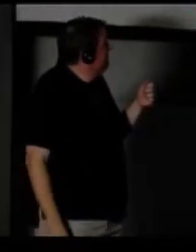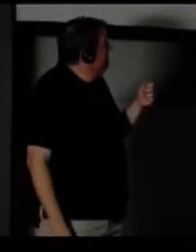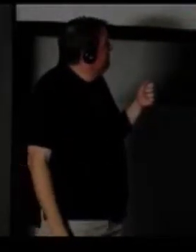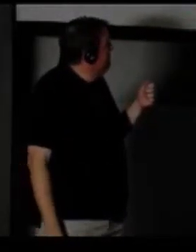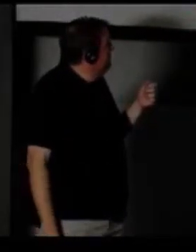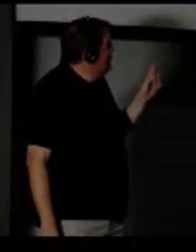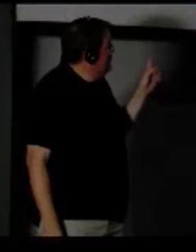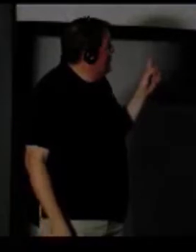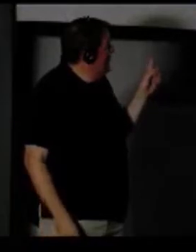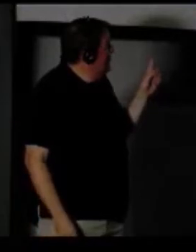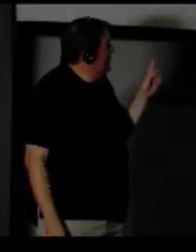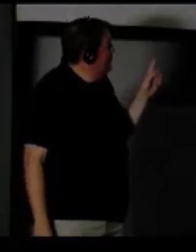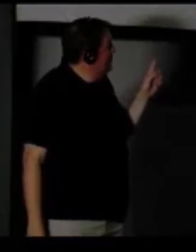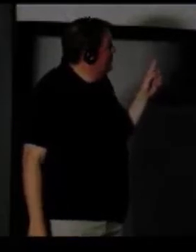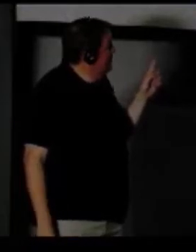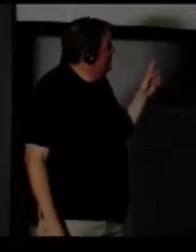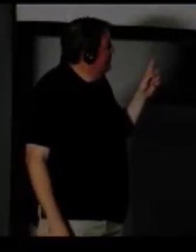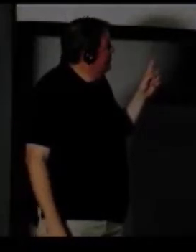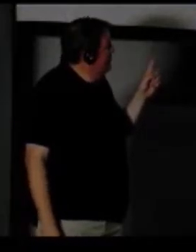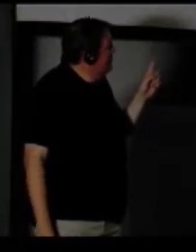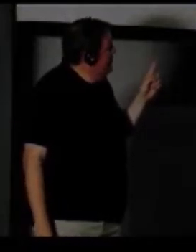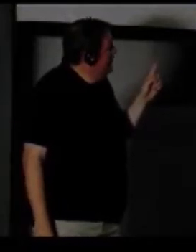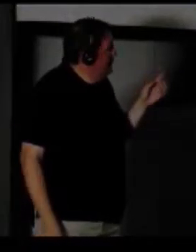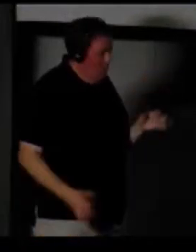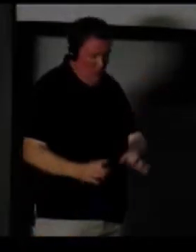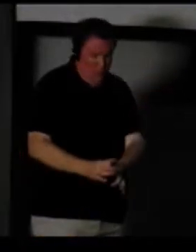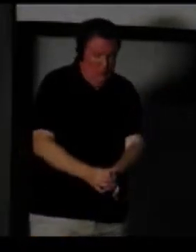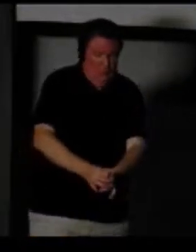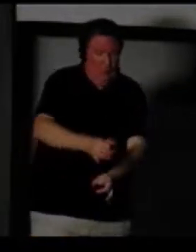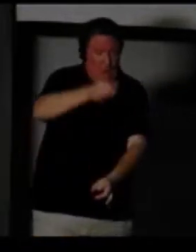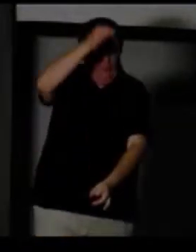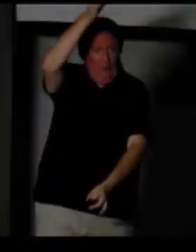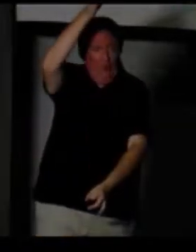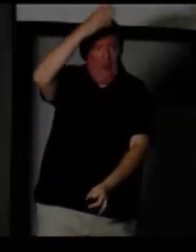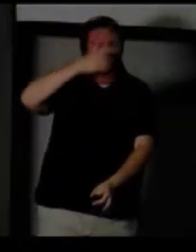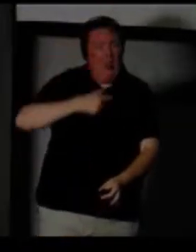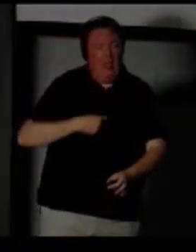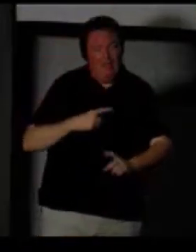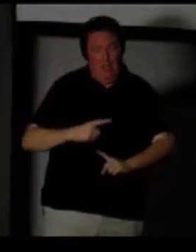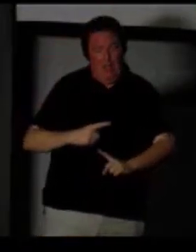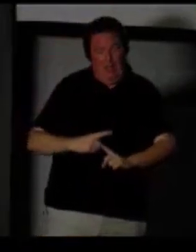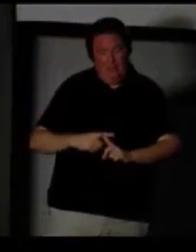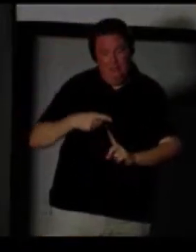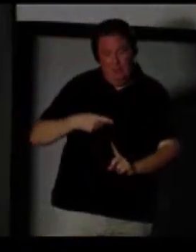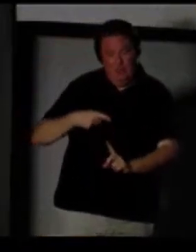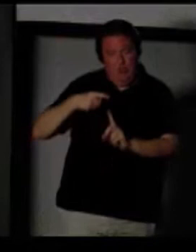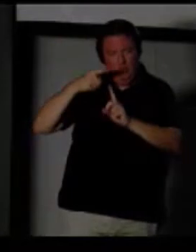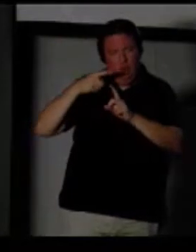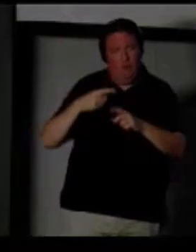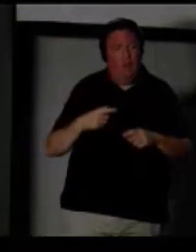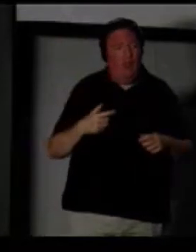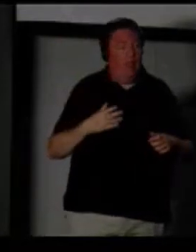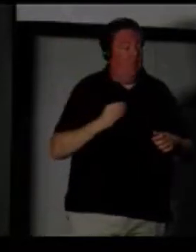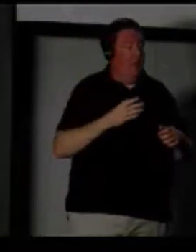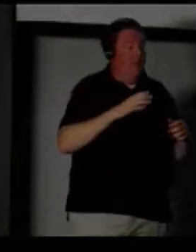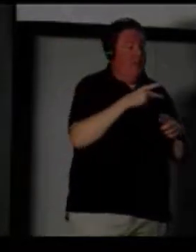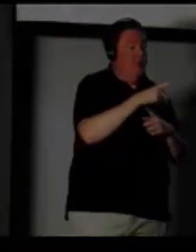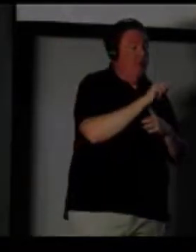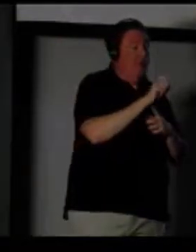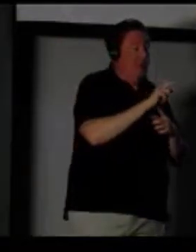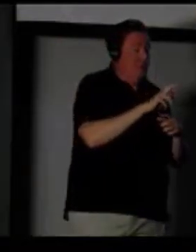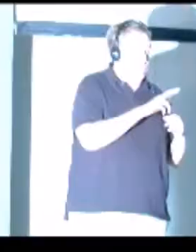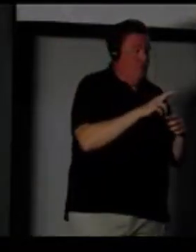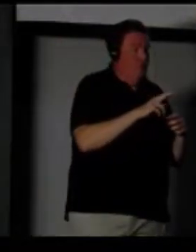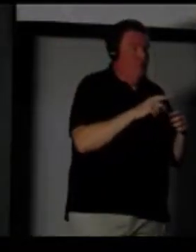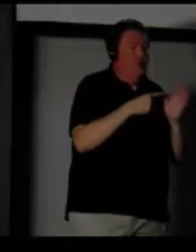So these metal rods are aligned with X marks or metal pinpoints on the plaster that indicate the high